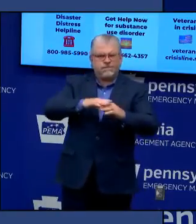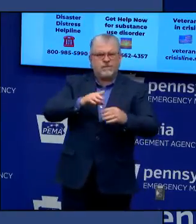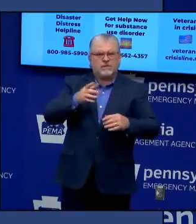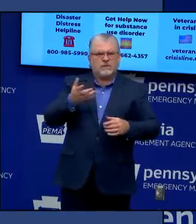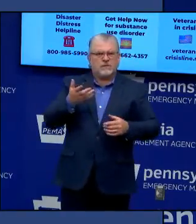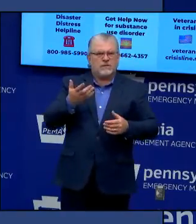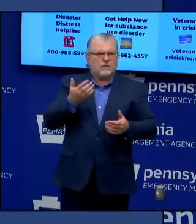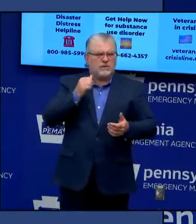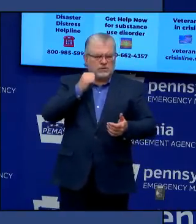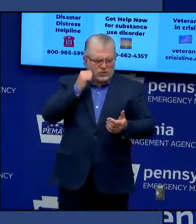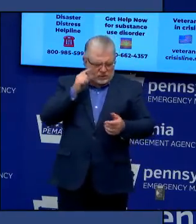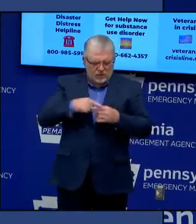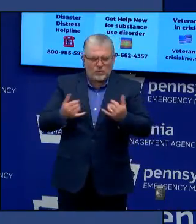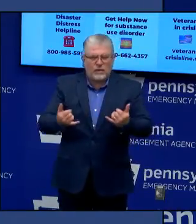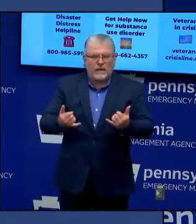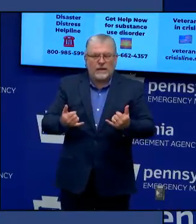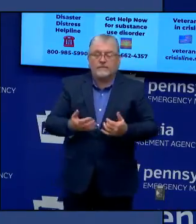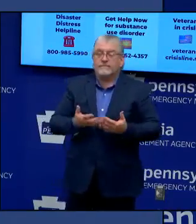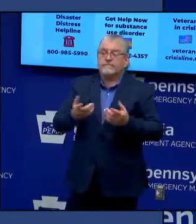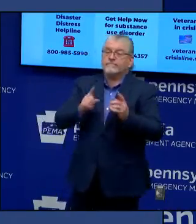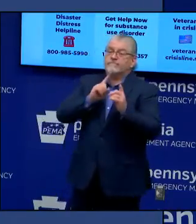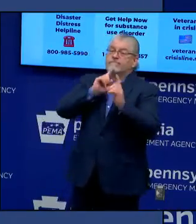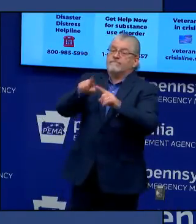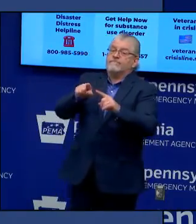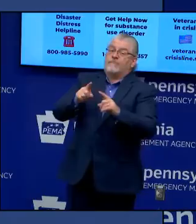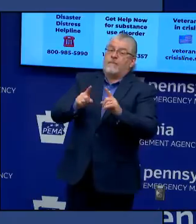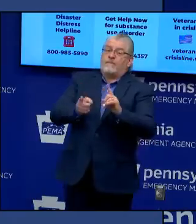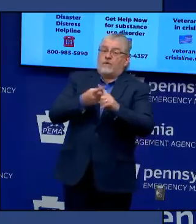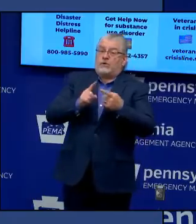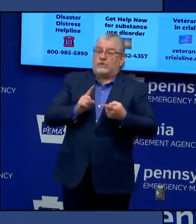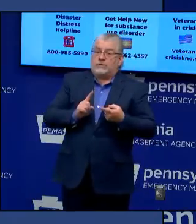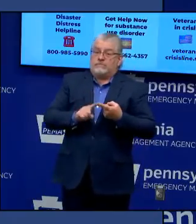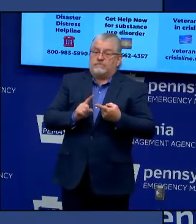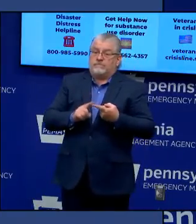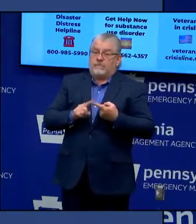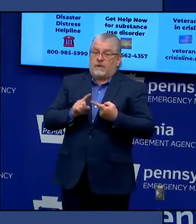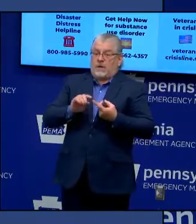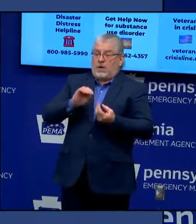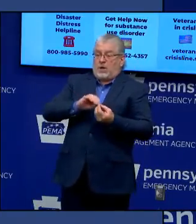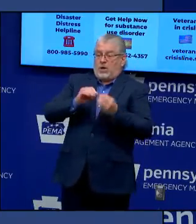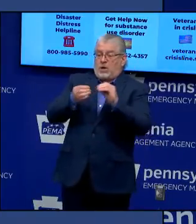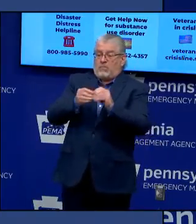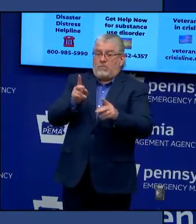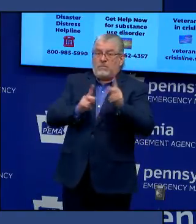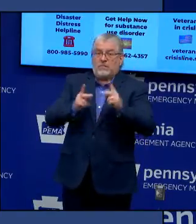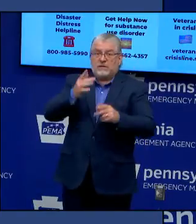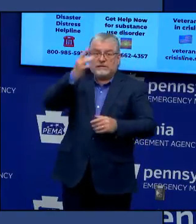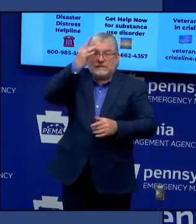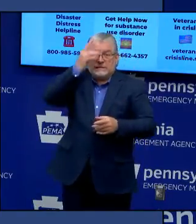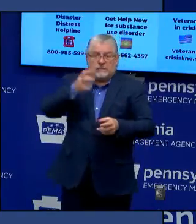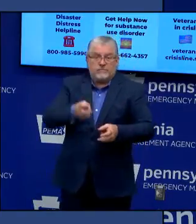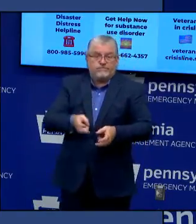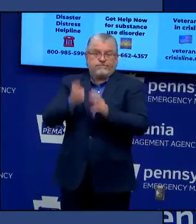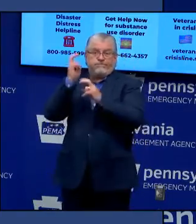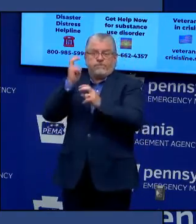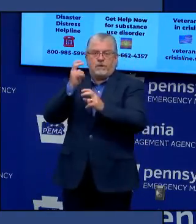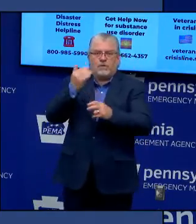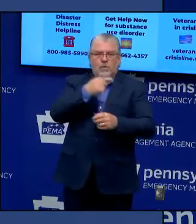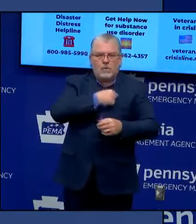of the increase in the number of cases, our staff has been looking into that, and I think there was a release of a large amount